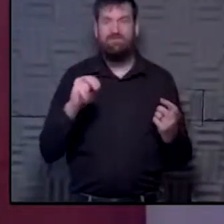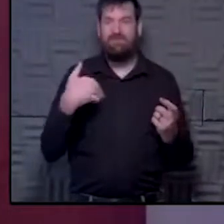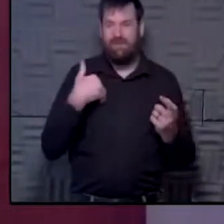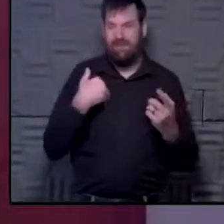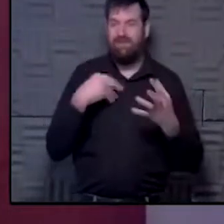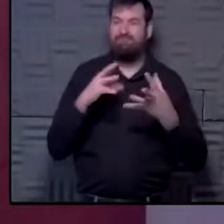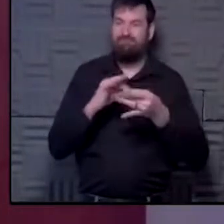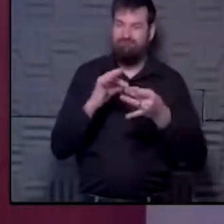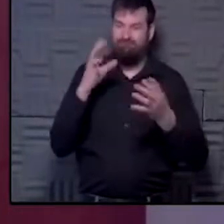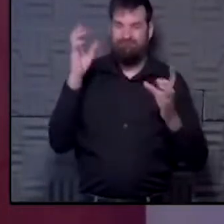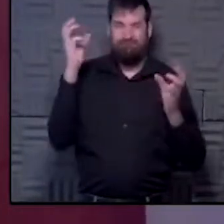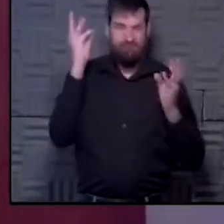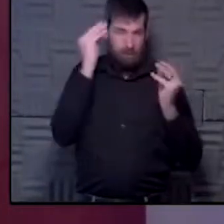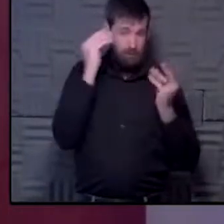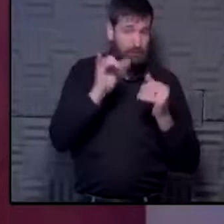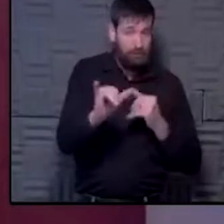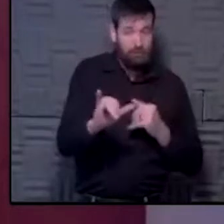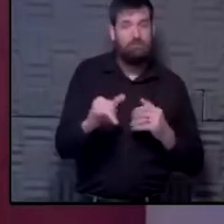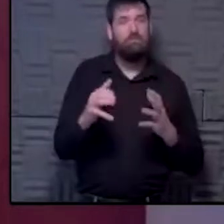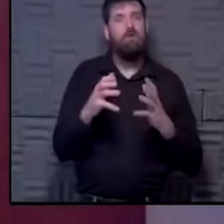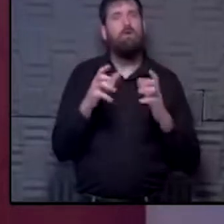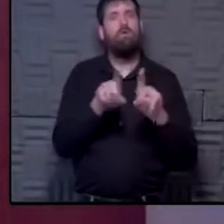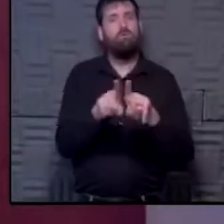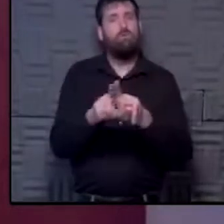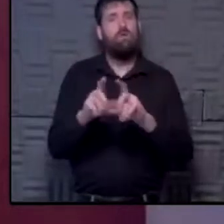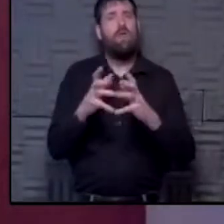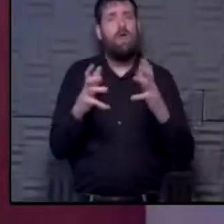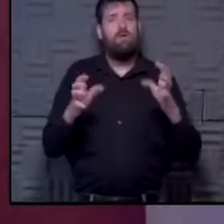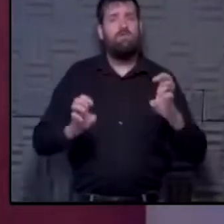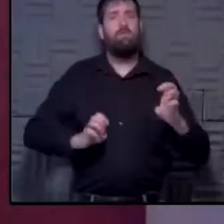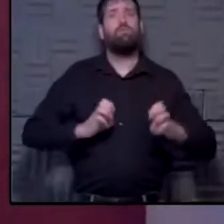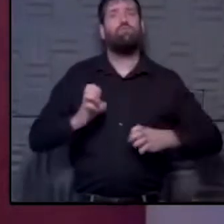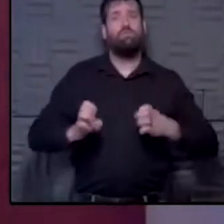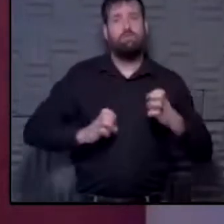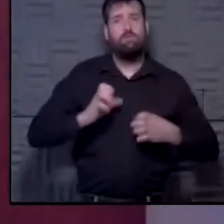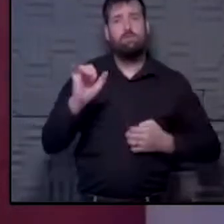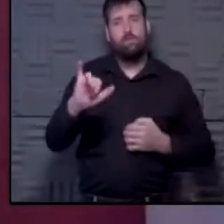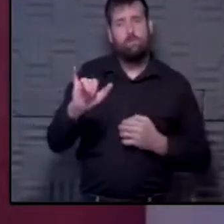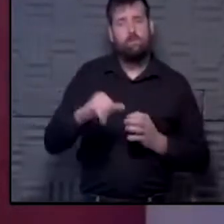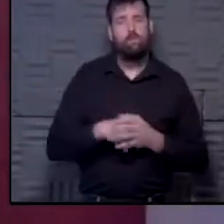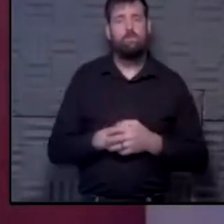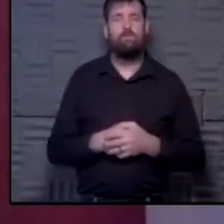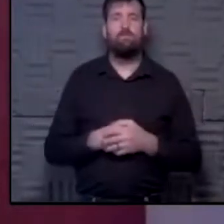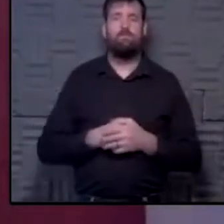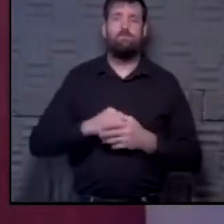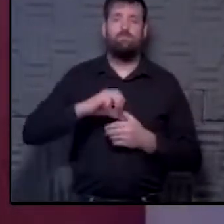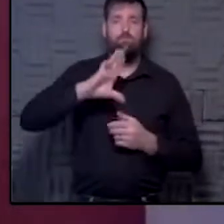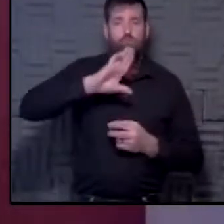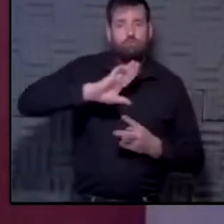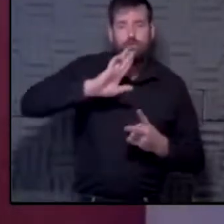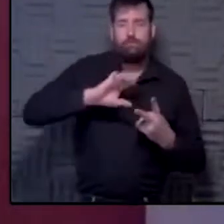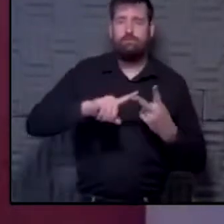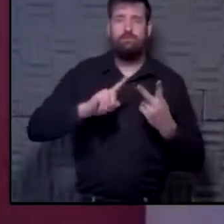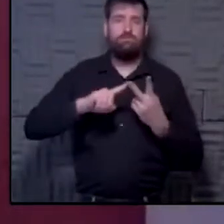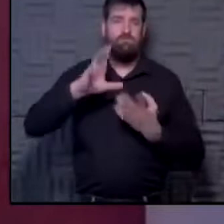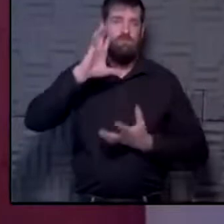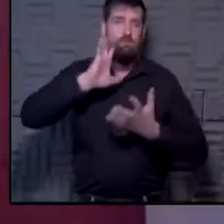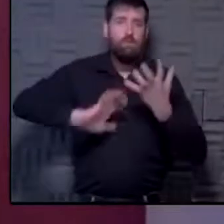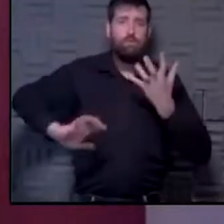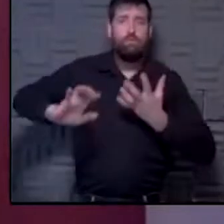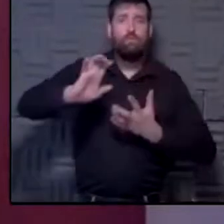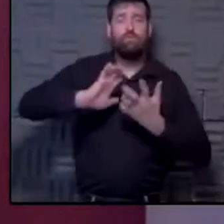this, and we all have a lot of emotions about this as well. Frustration, confusion,